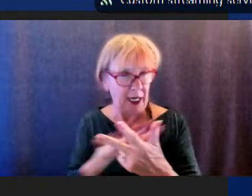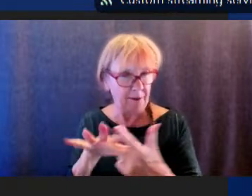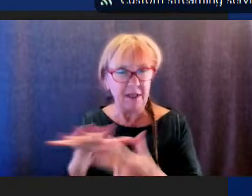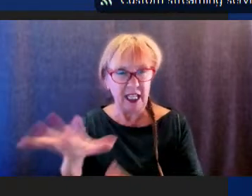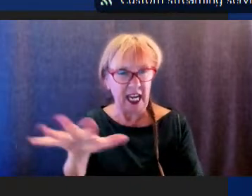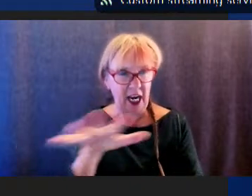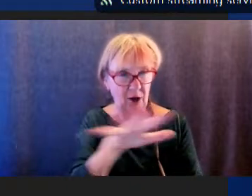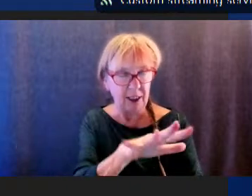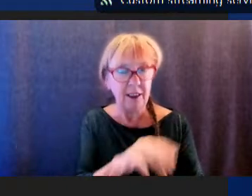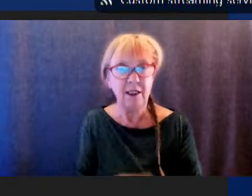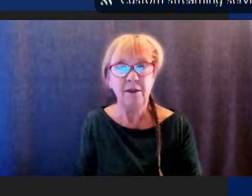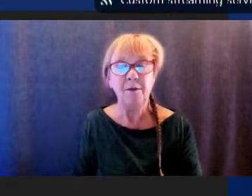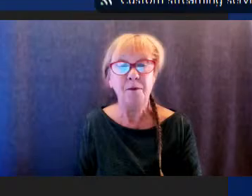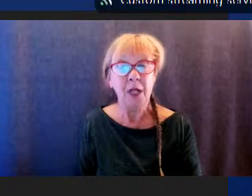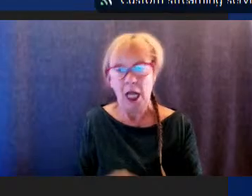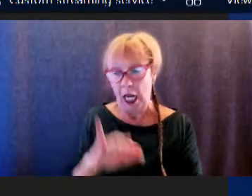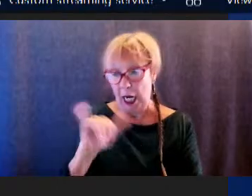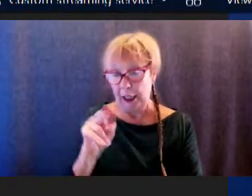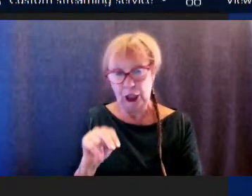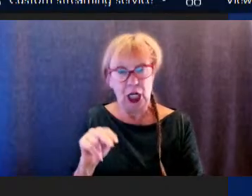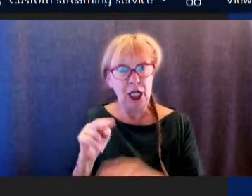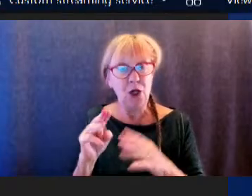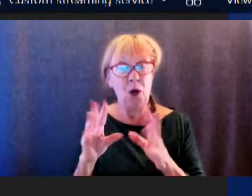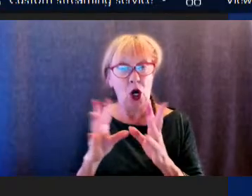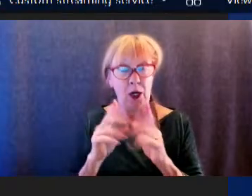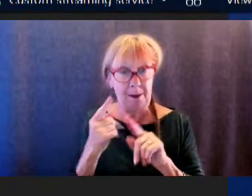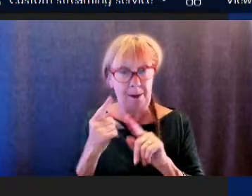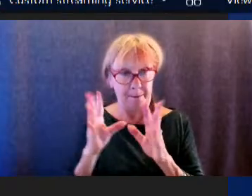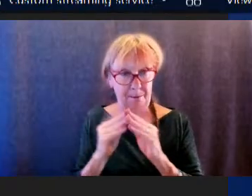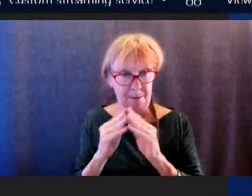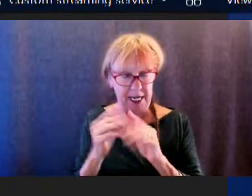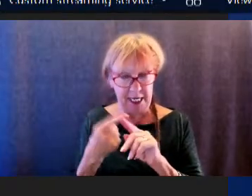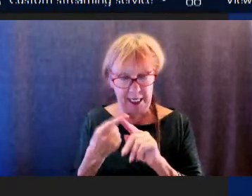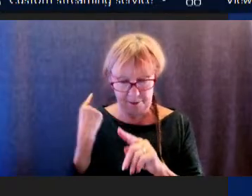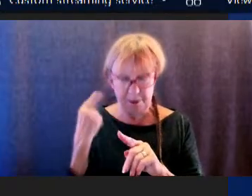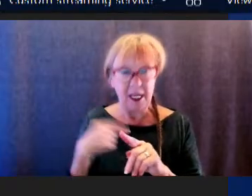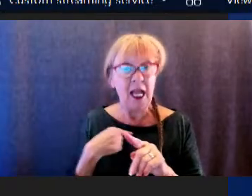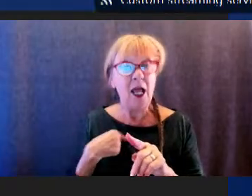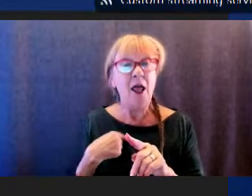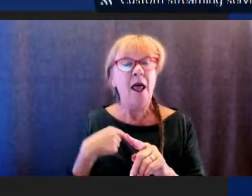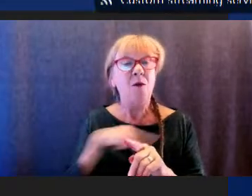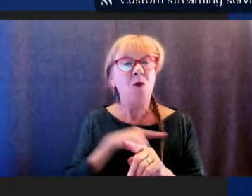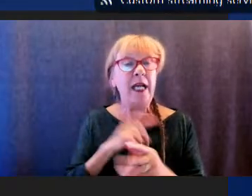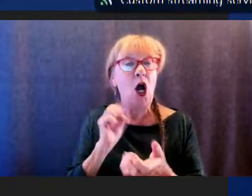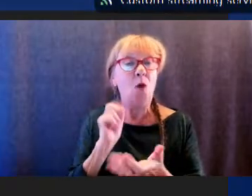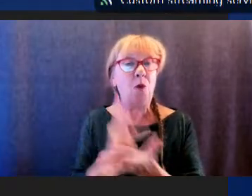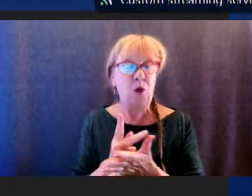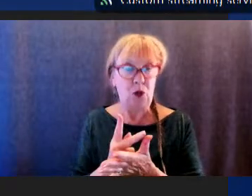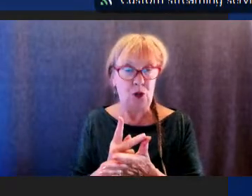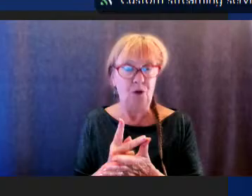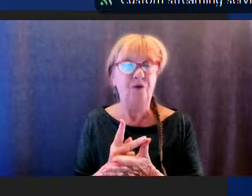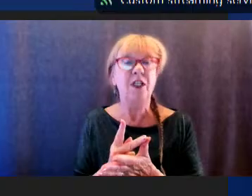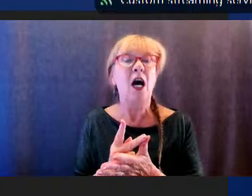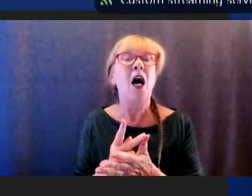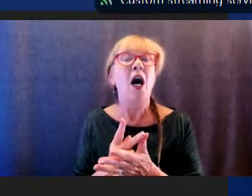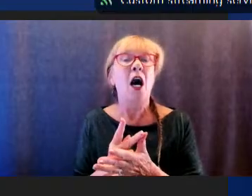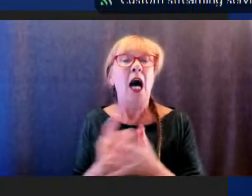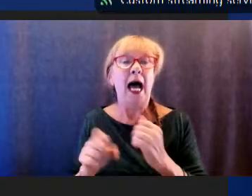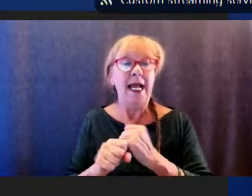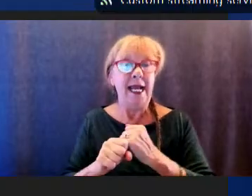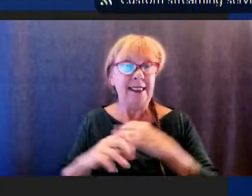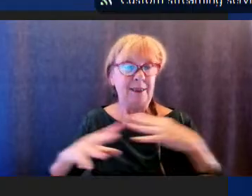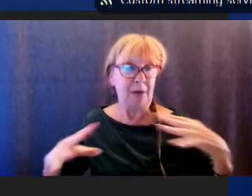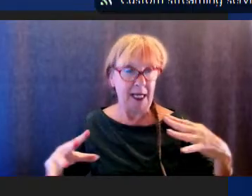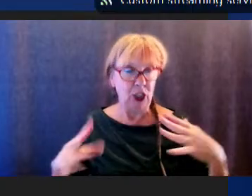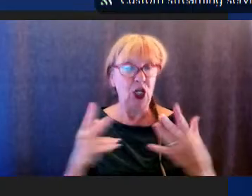our January meeting, the Metro Board approved a 6-month expansion of eligibility for the LIFE program to wildfire